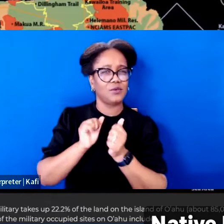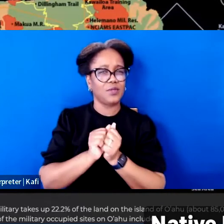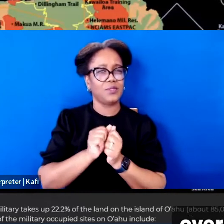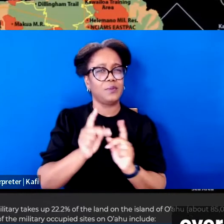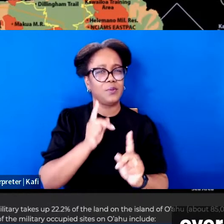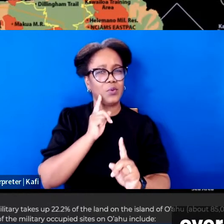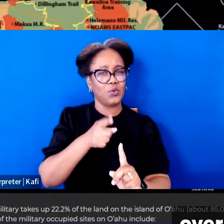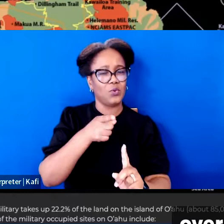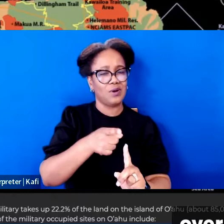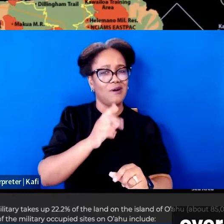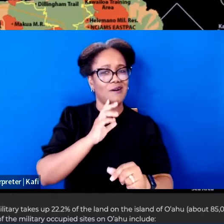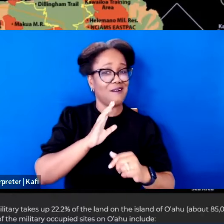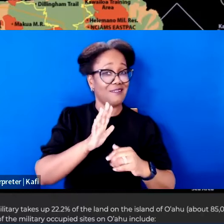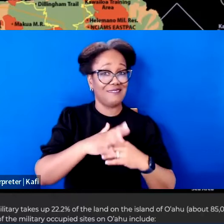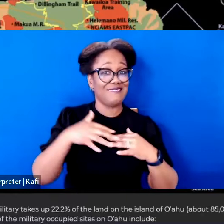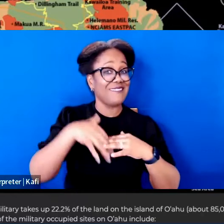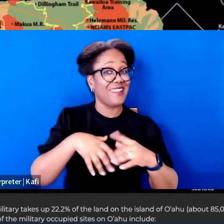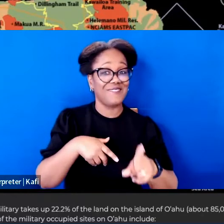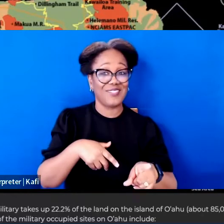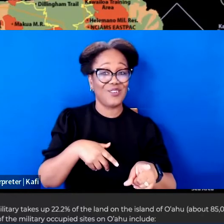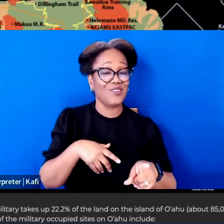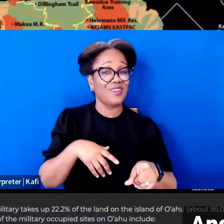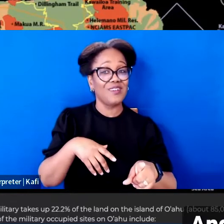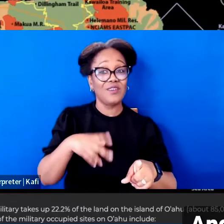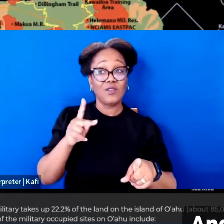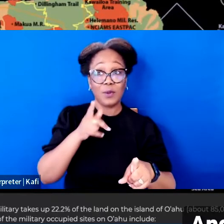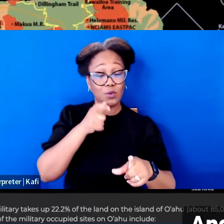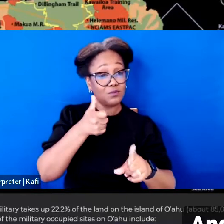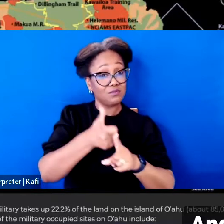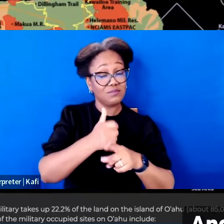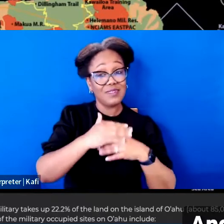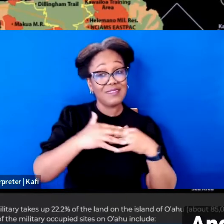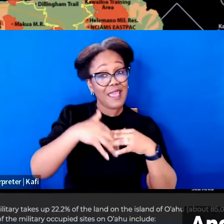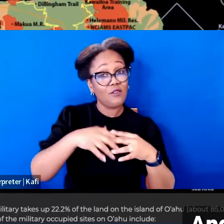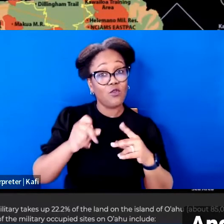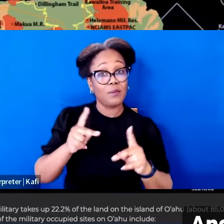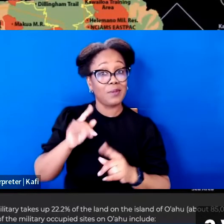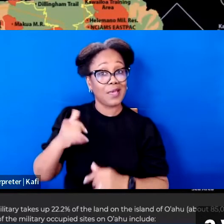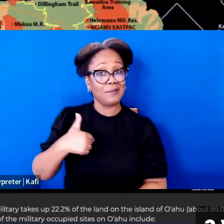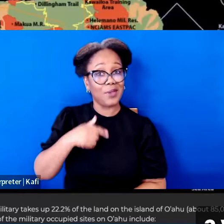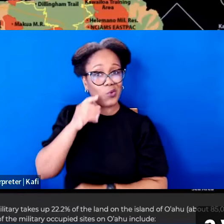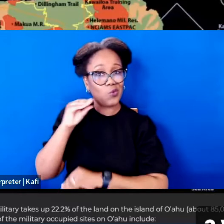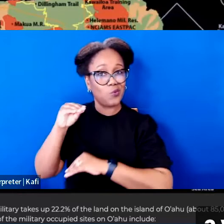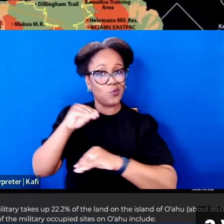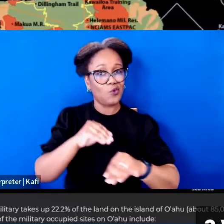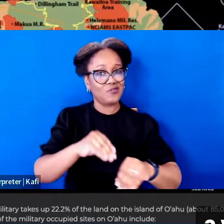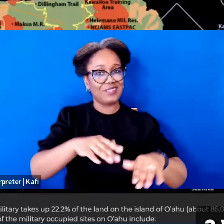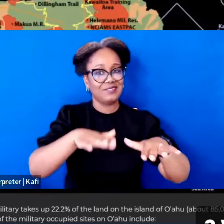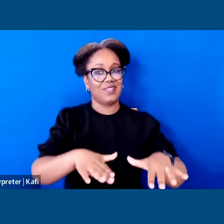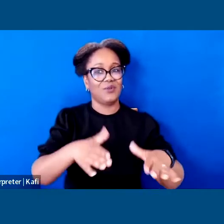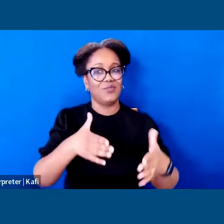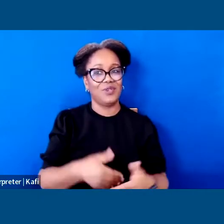said over and over and over again, we are not American. And I'm gonna have Emmy play a video, next slide